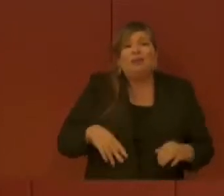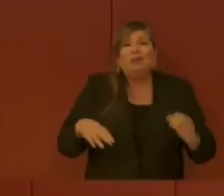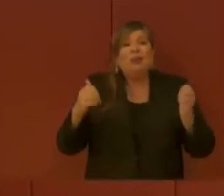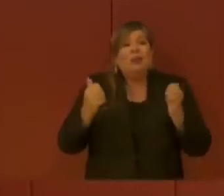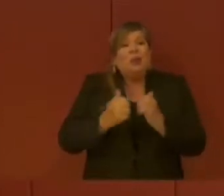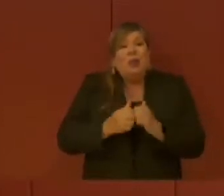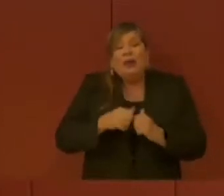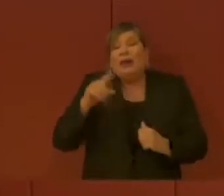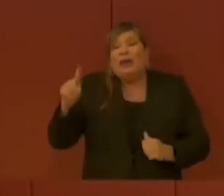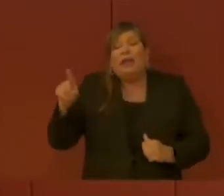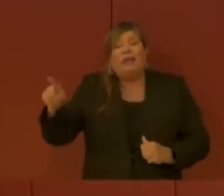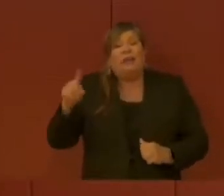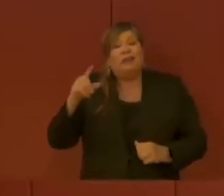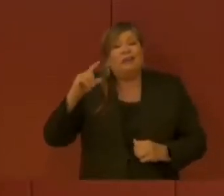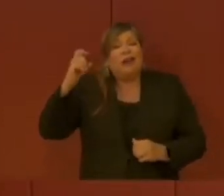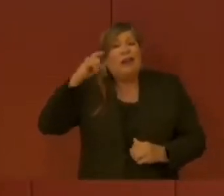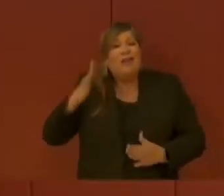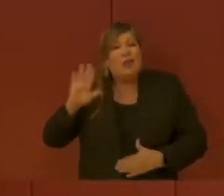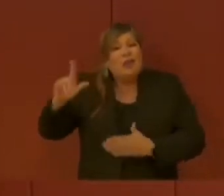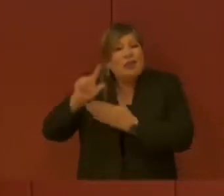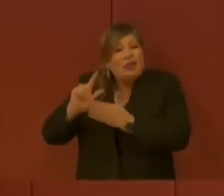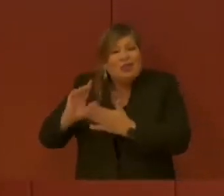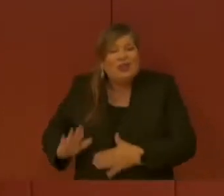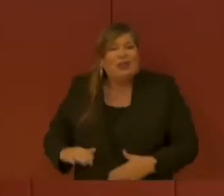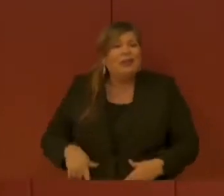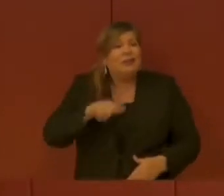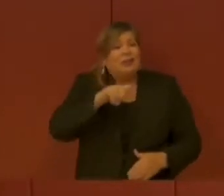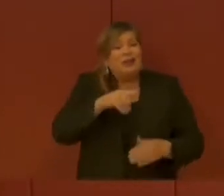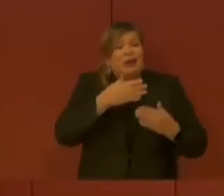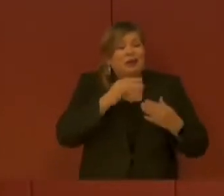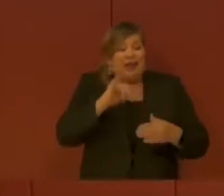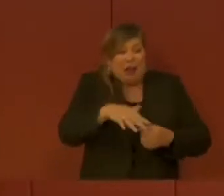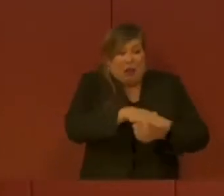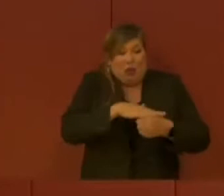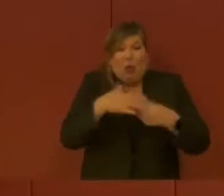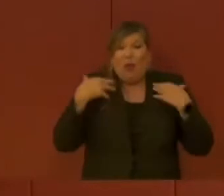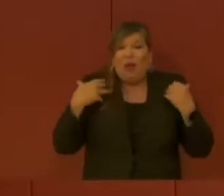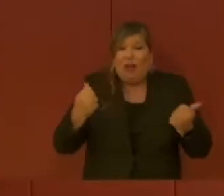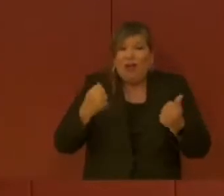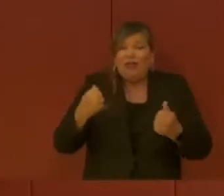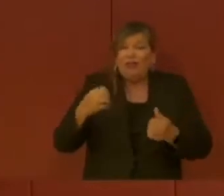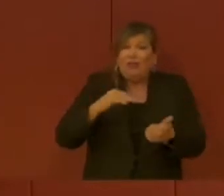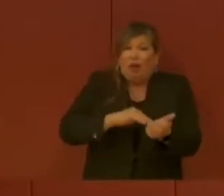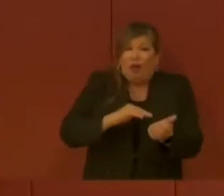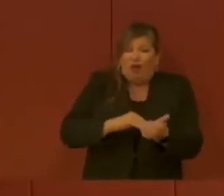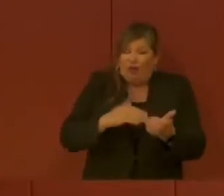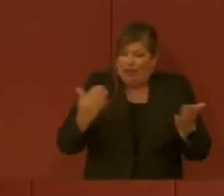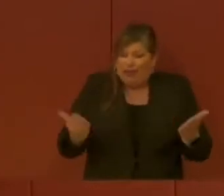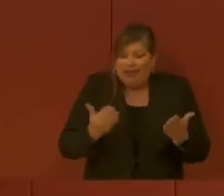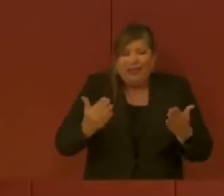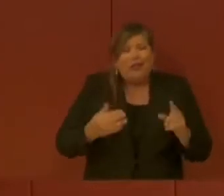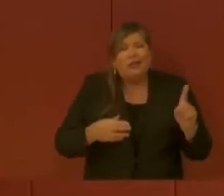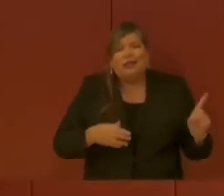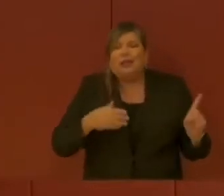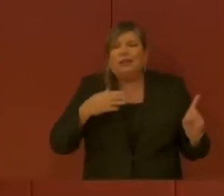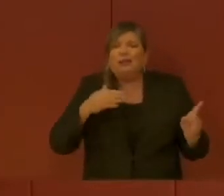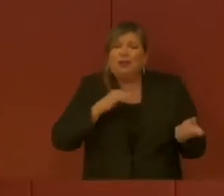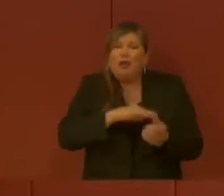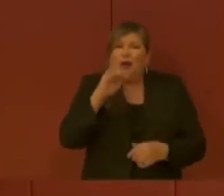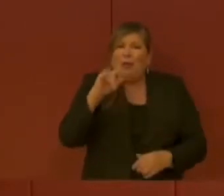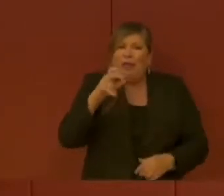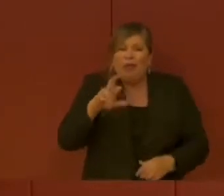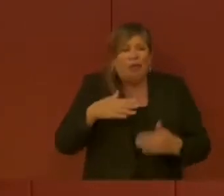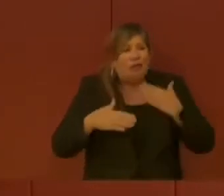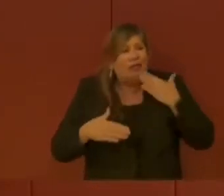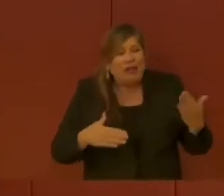other elected officials. Dr. Park, thank you, the local health officer, day in and day out, doing the real work that's